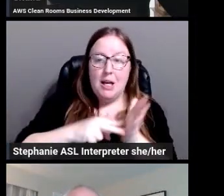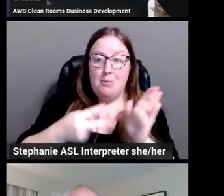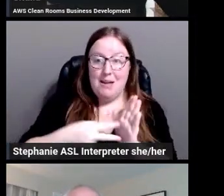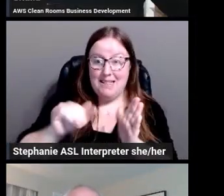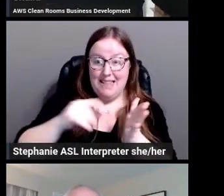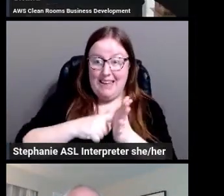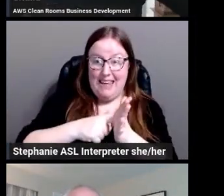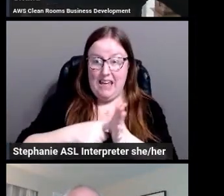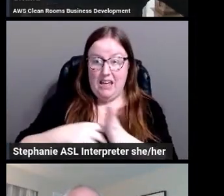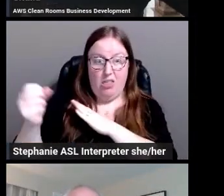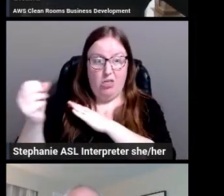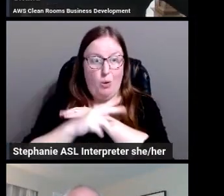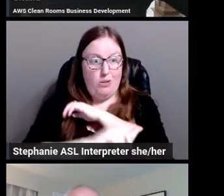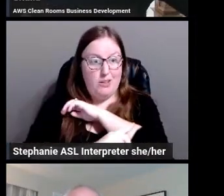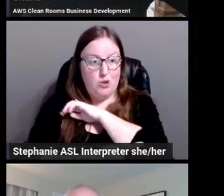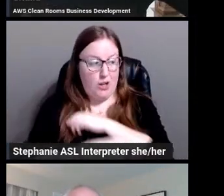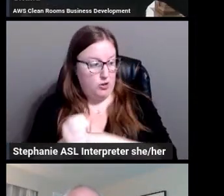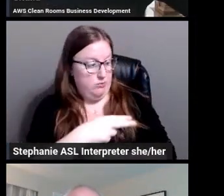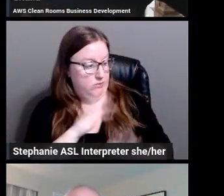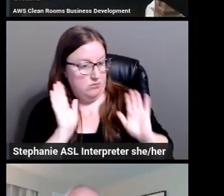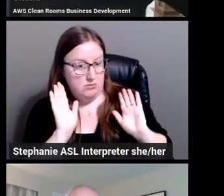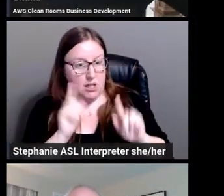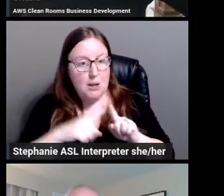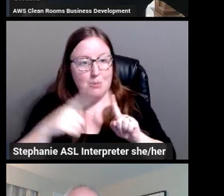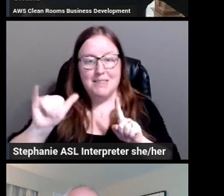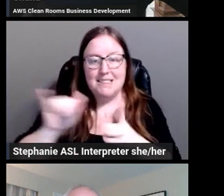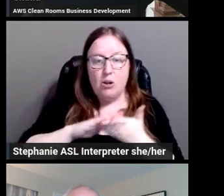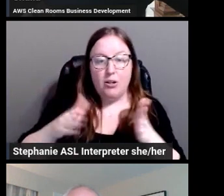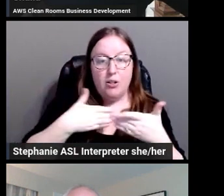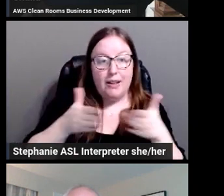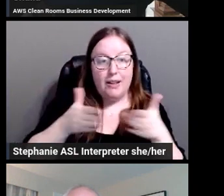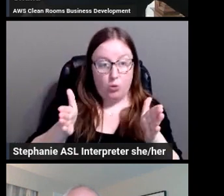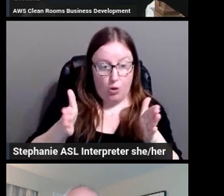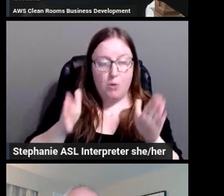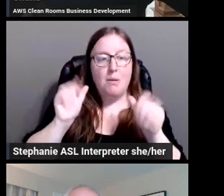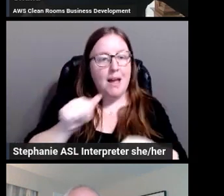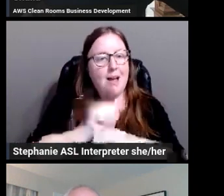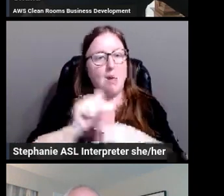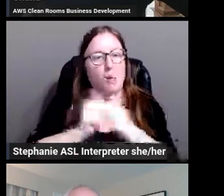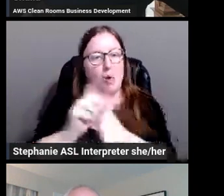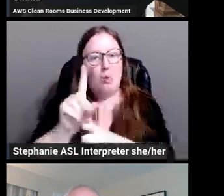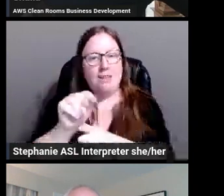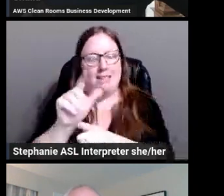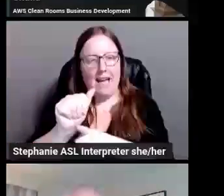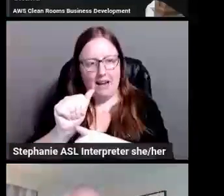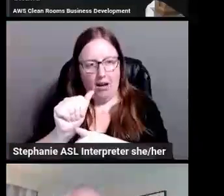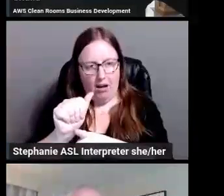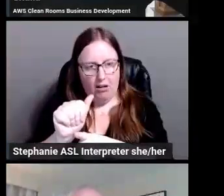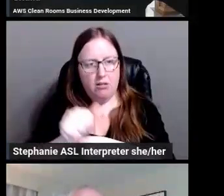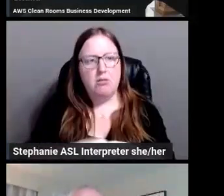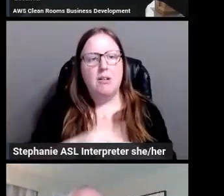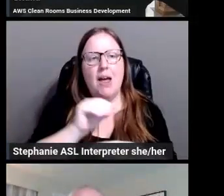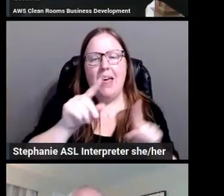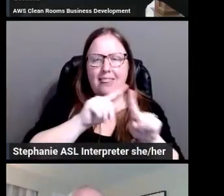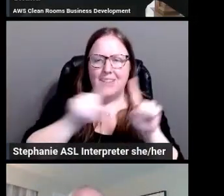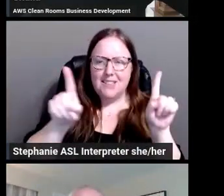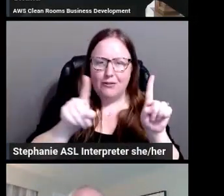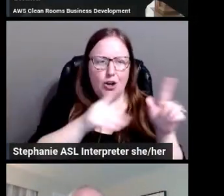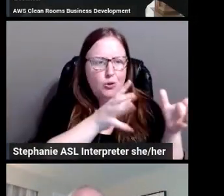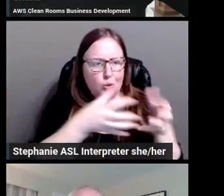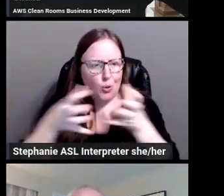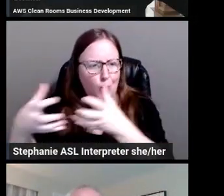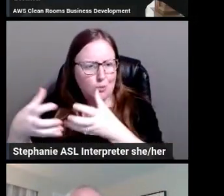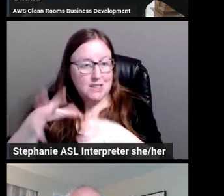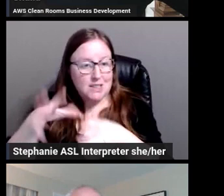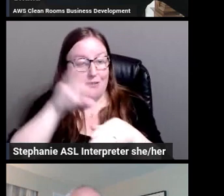it completely away. But still, Cleanroom has the ability to work with that data and the different parties that are